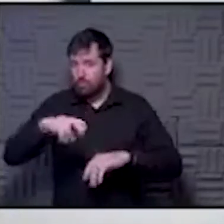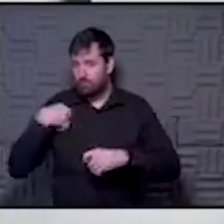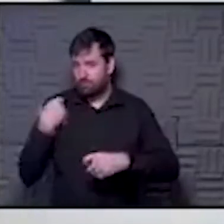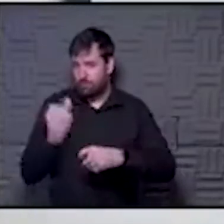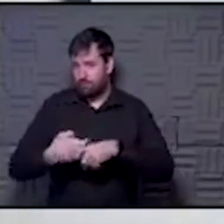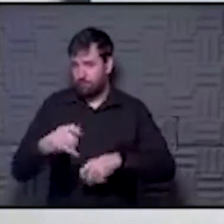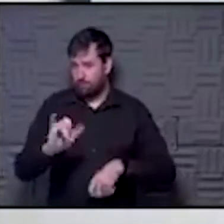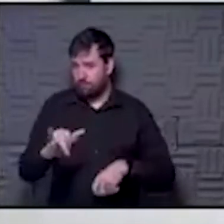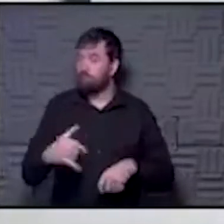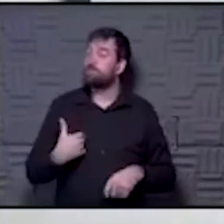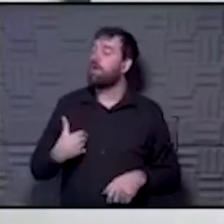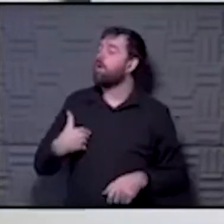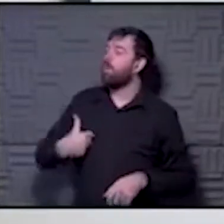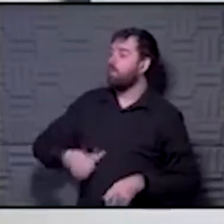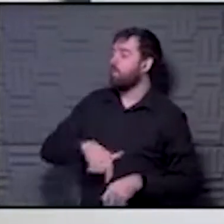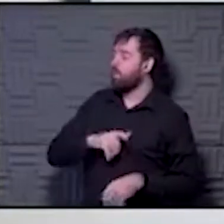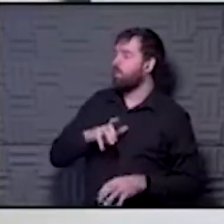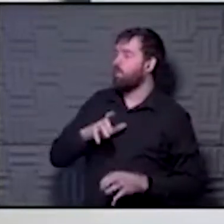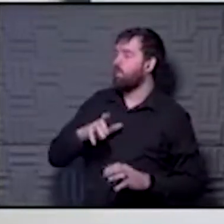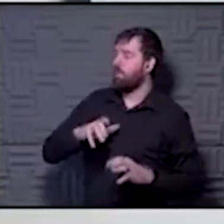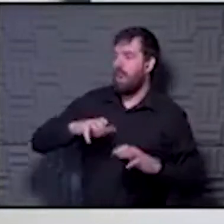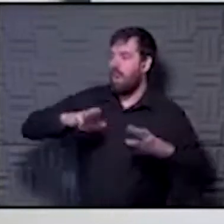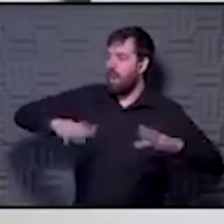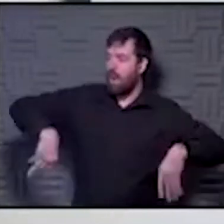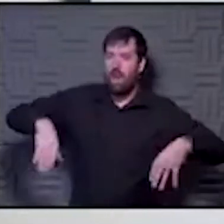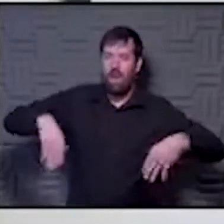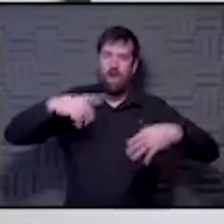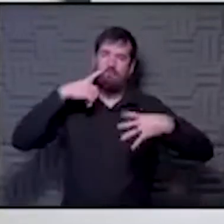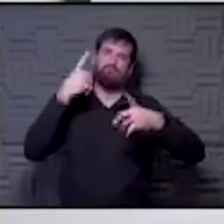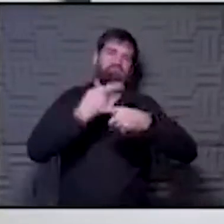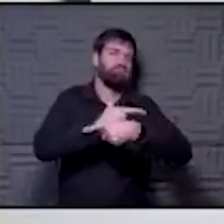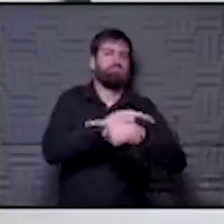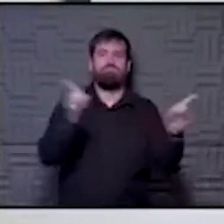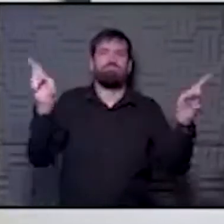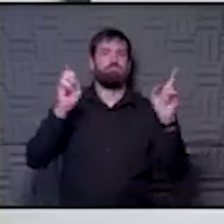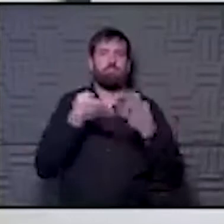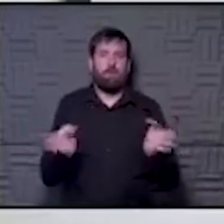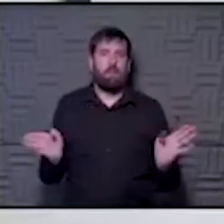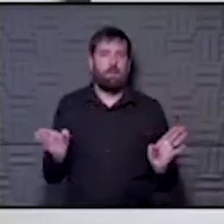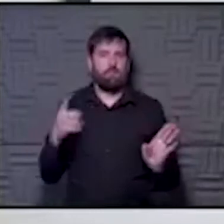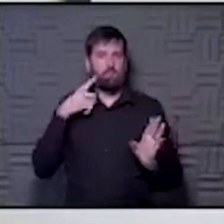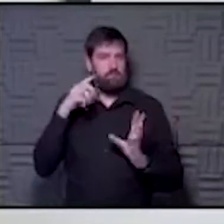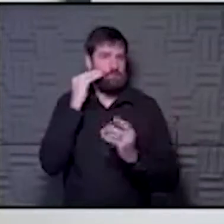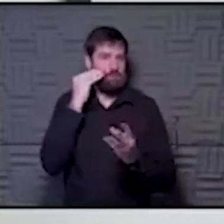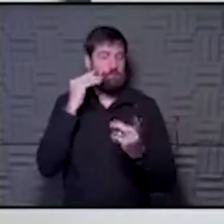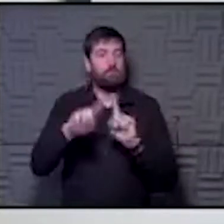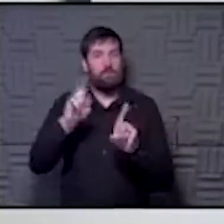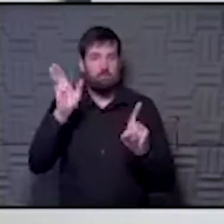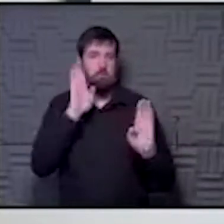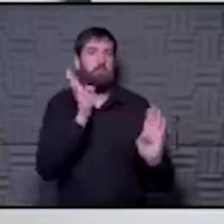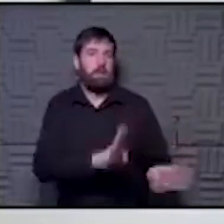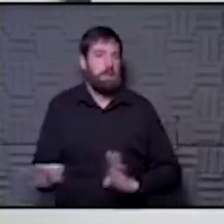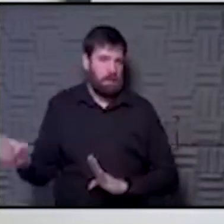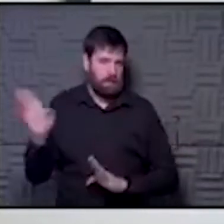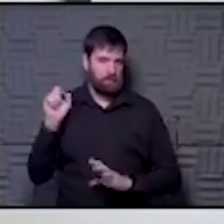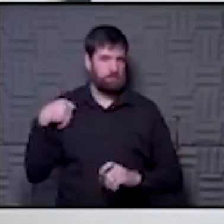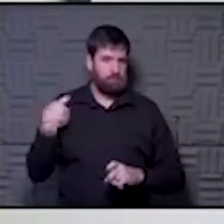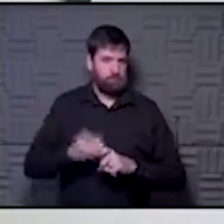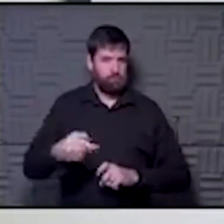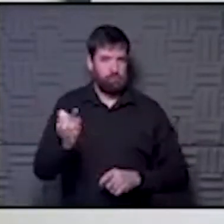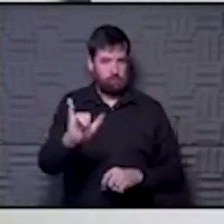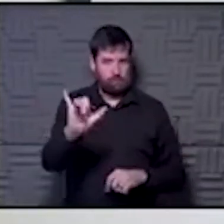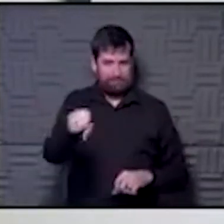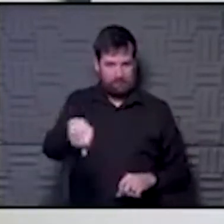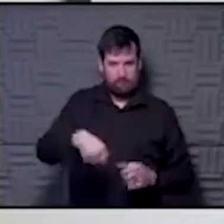we plan to. So we haven't made our big public push yet on information, but it's a great question. So part of it